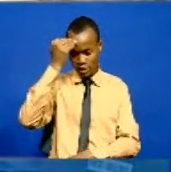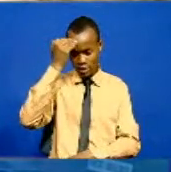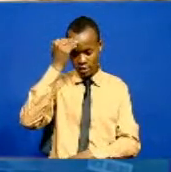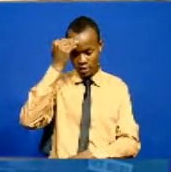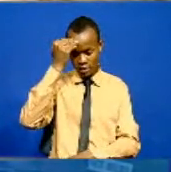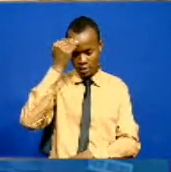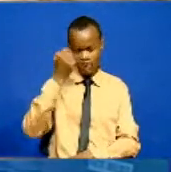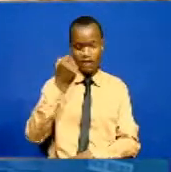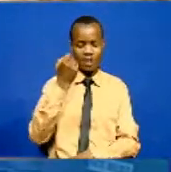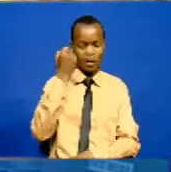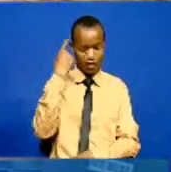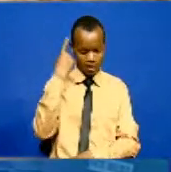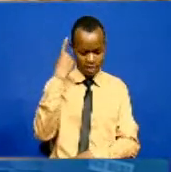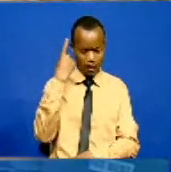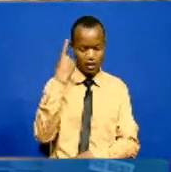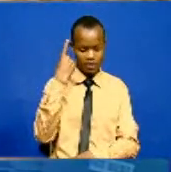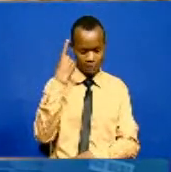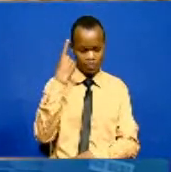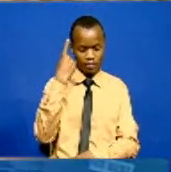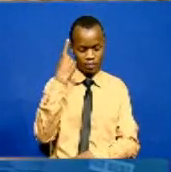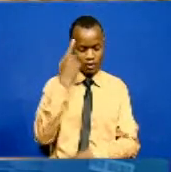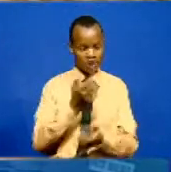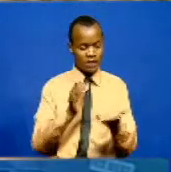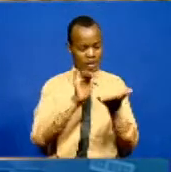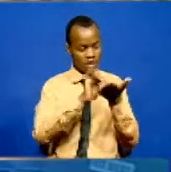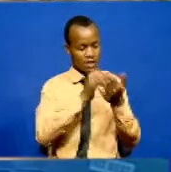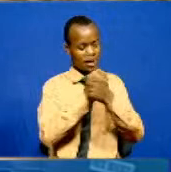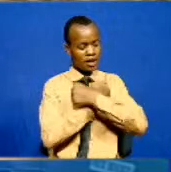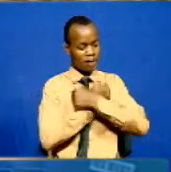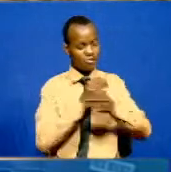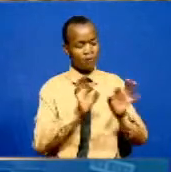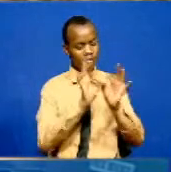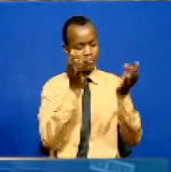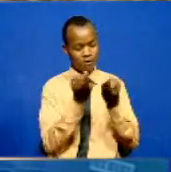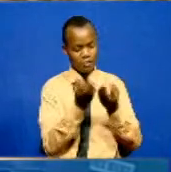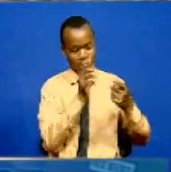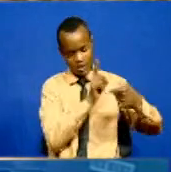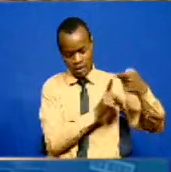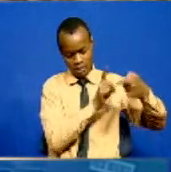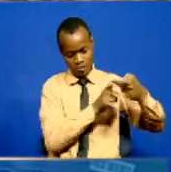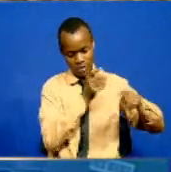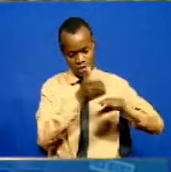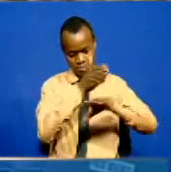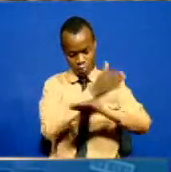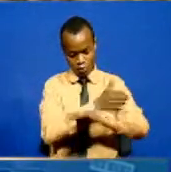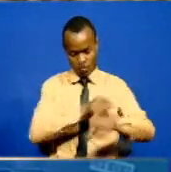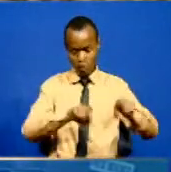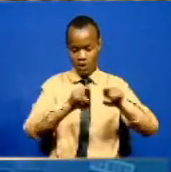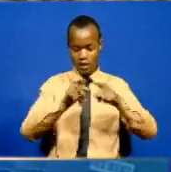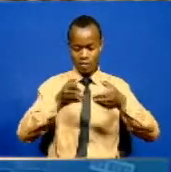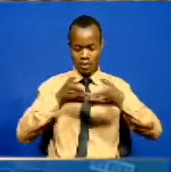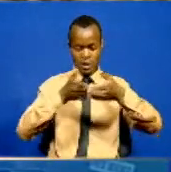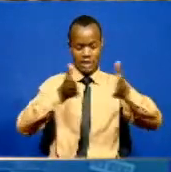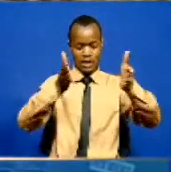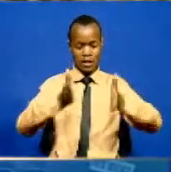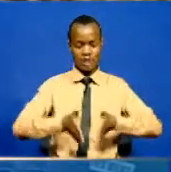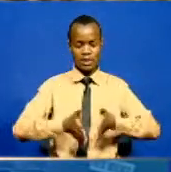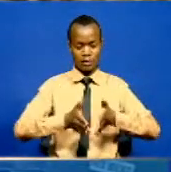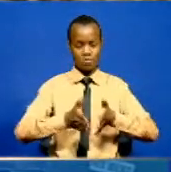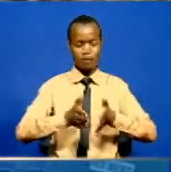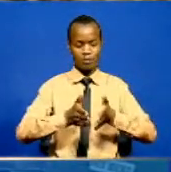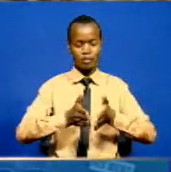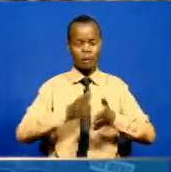him the understanding that the love the family was experiencing and that the leadership of Mzee who has left